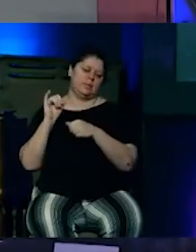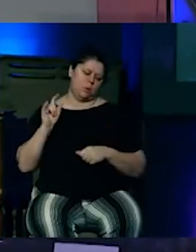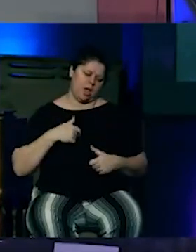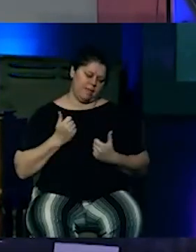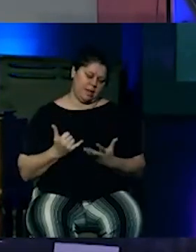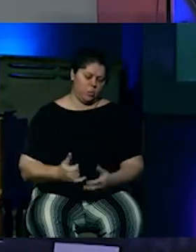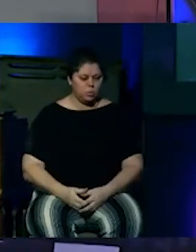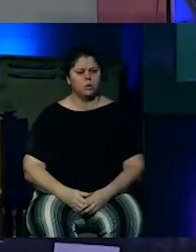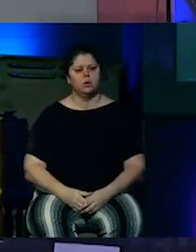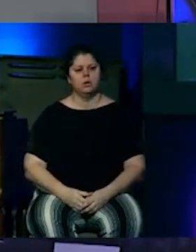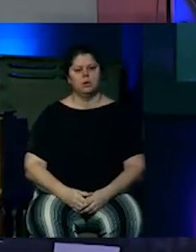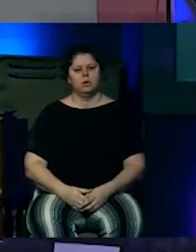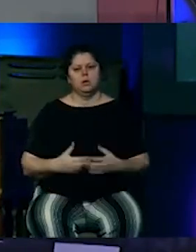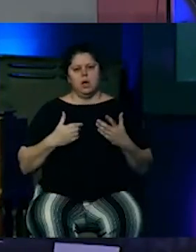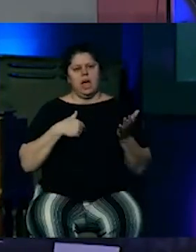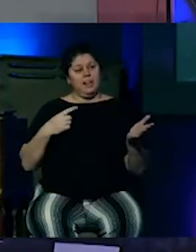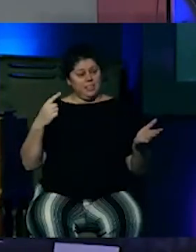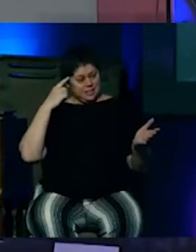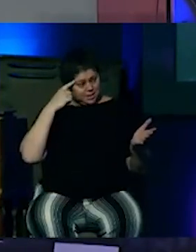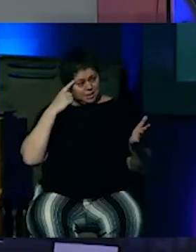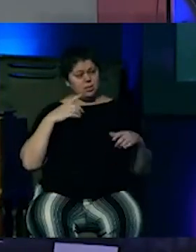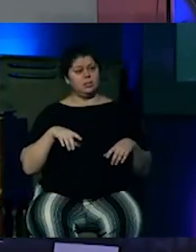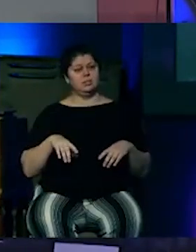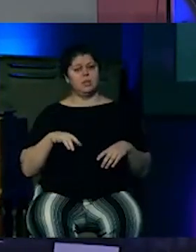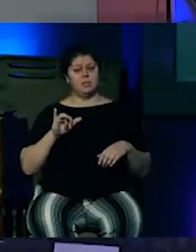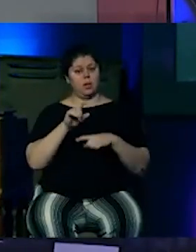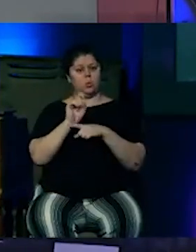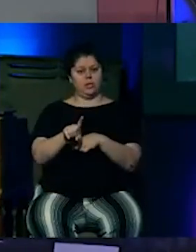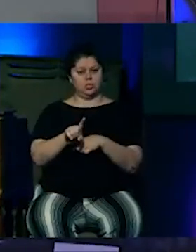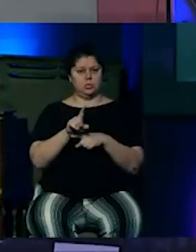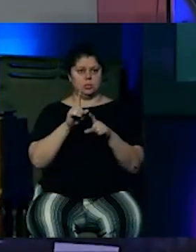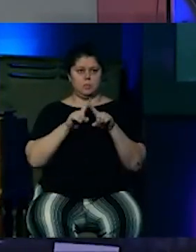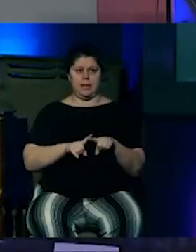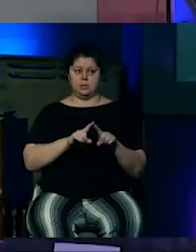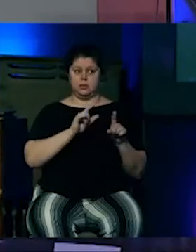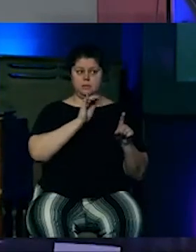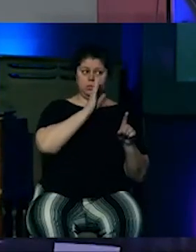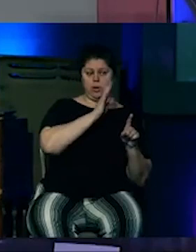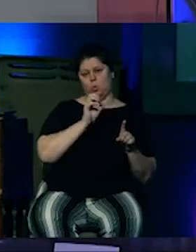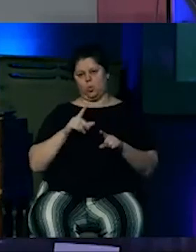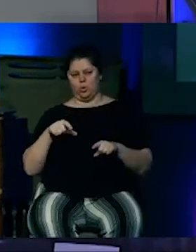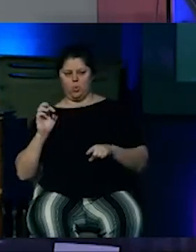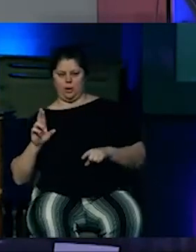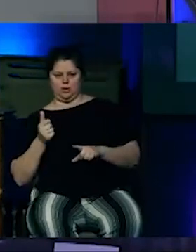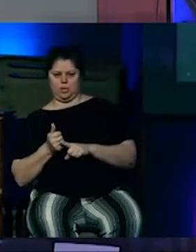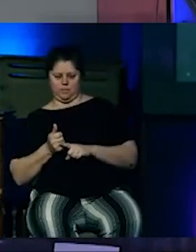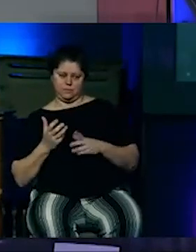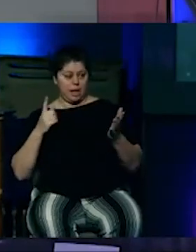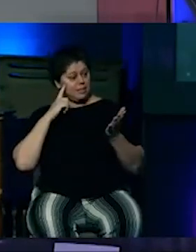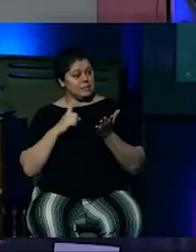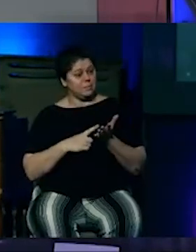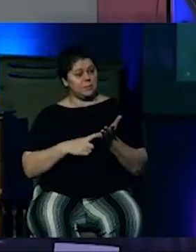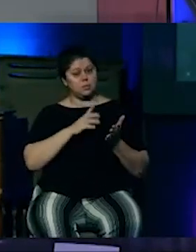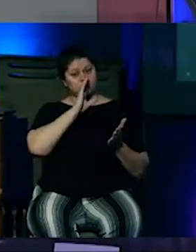now. I think that the question is different for whether you're straight versus if you're queer. Because I do think that sometimes